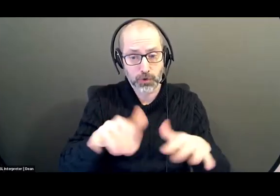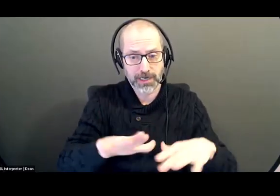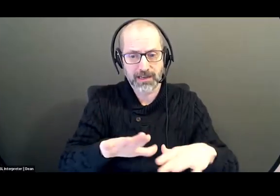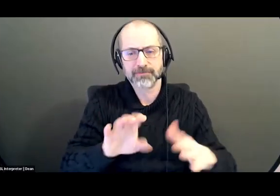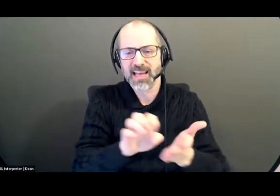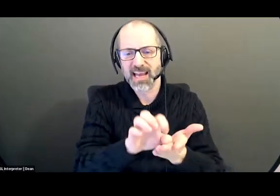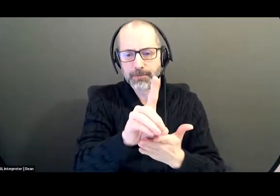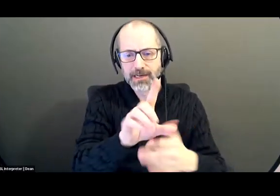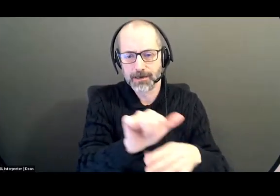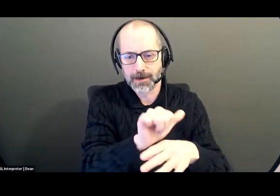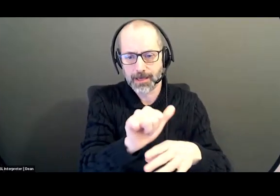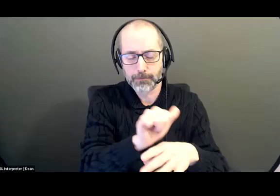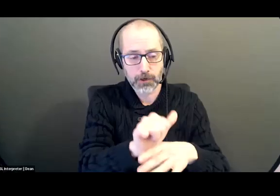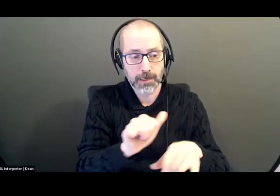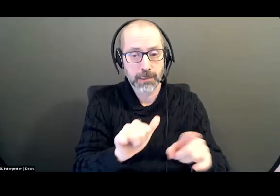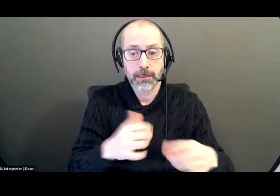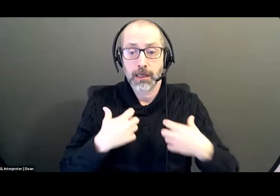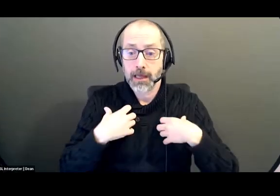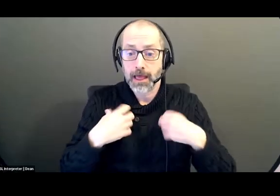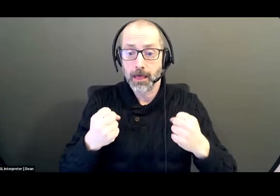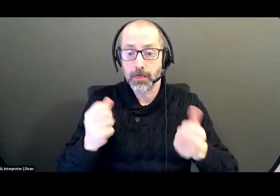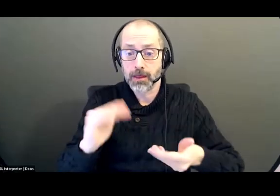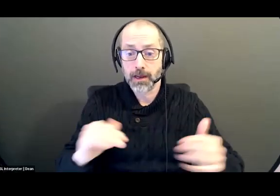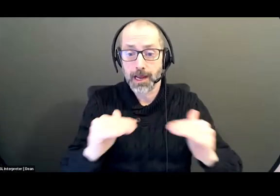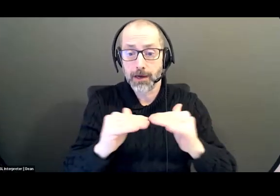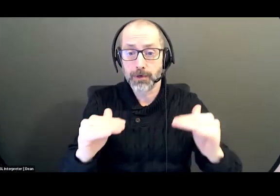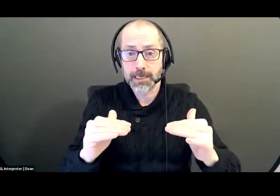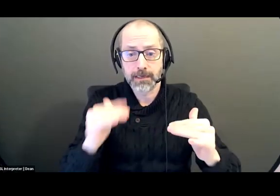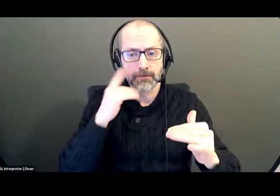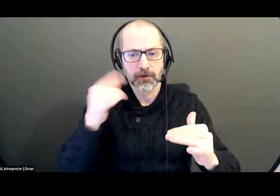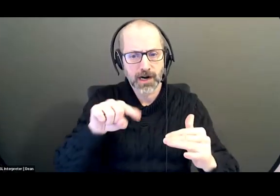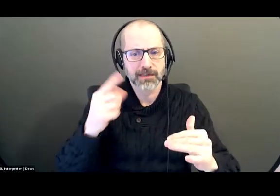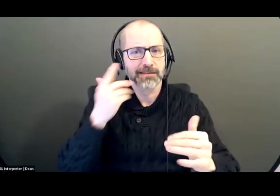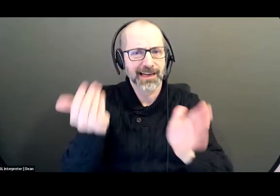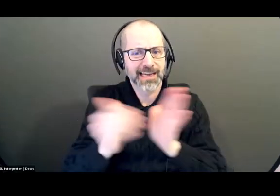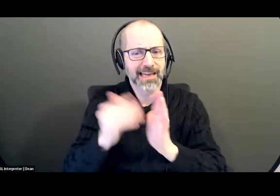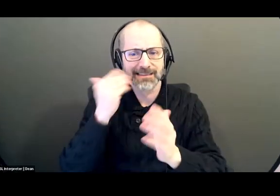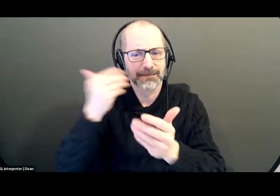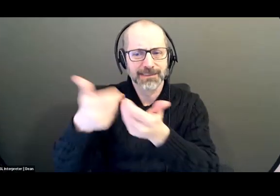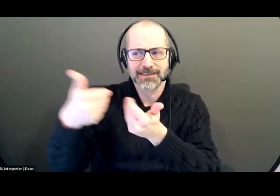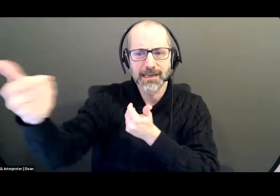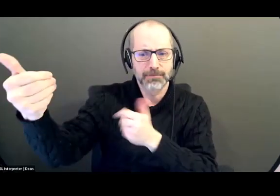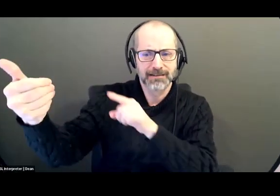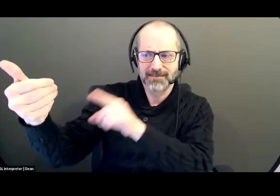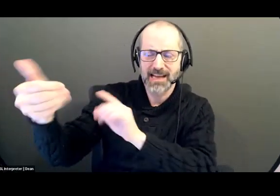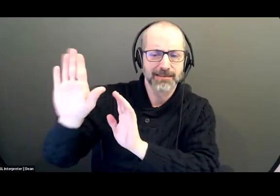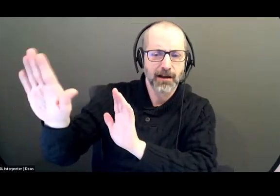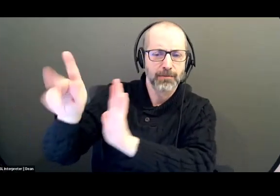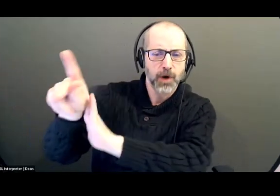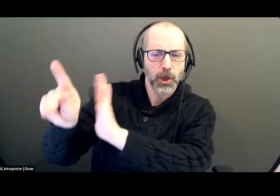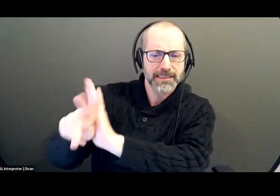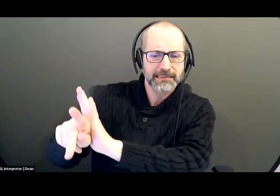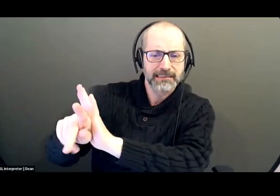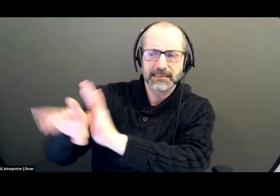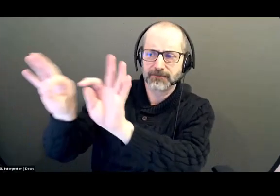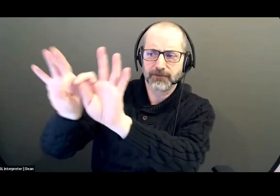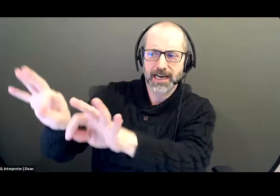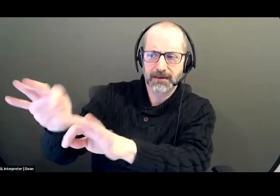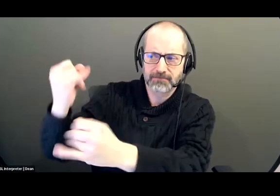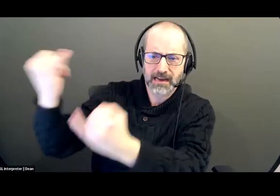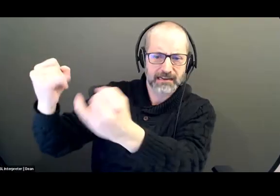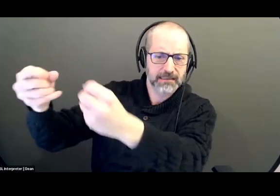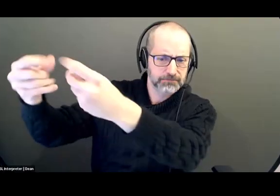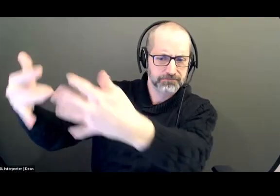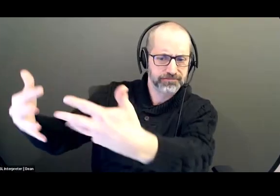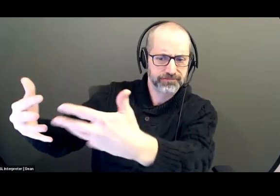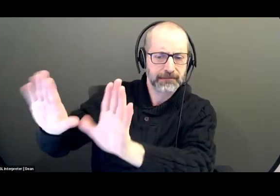living and working in Treaty 6 territory, also known as Edmonton, Alberta. So health equity for us sounded very abstract.